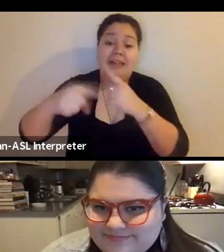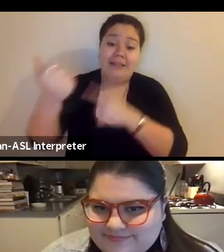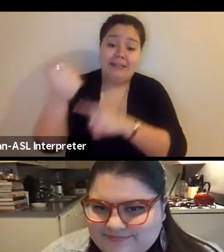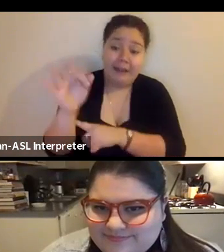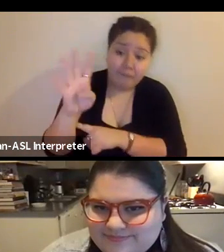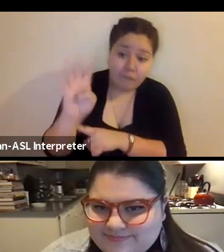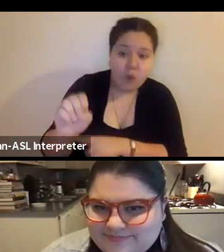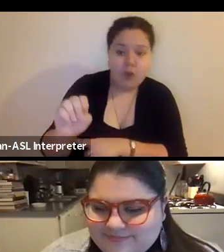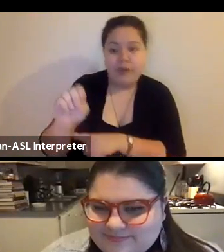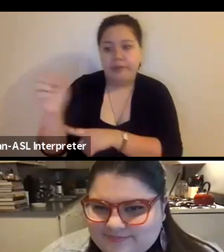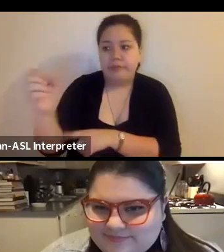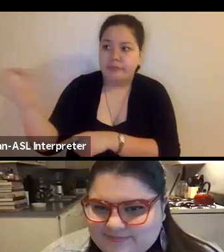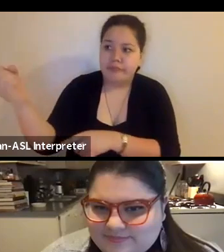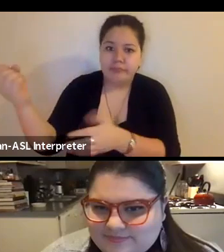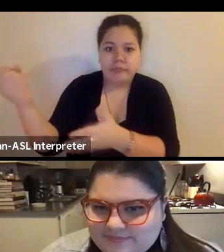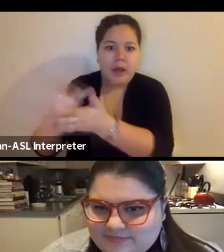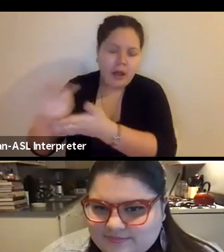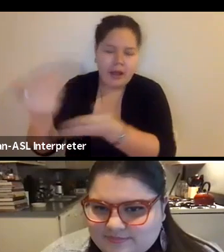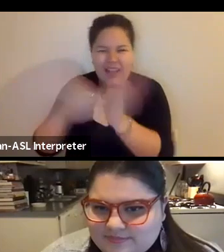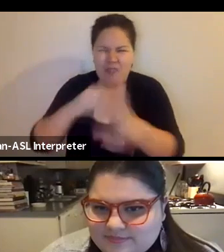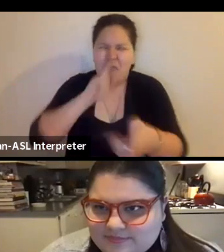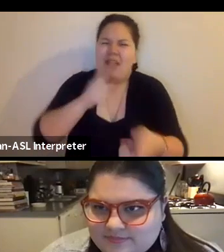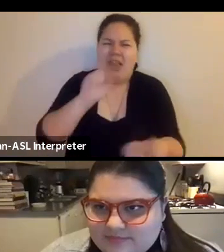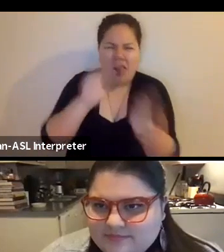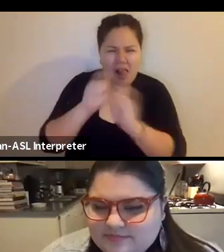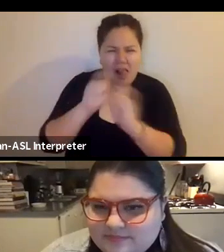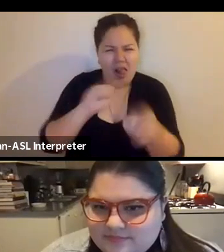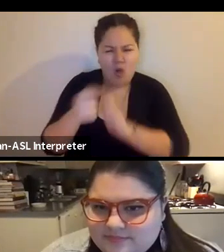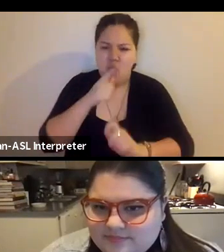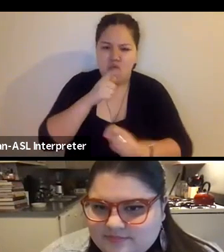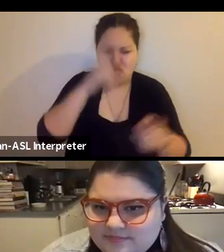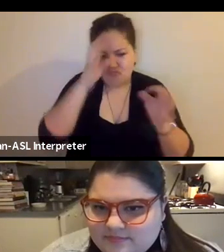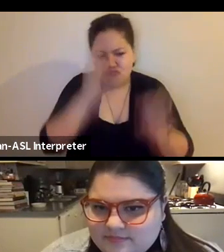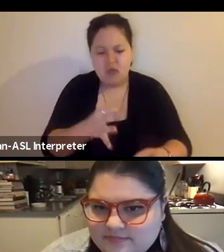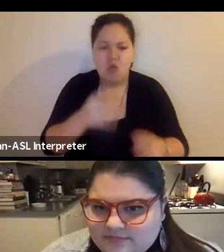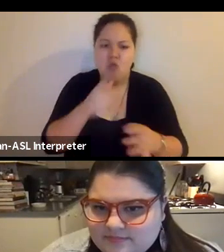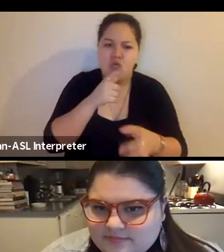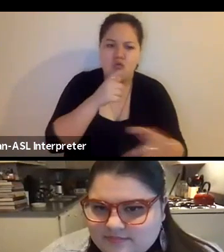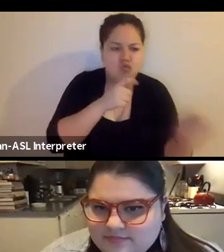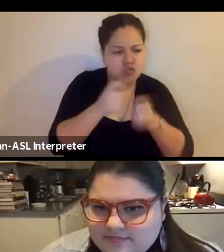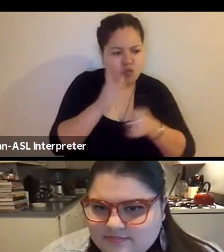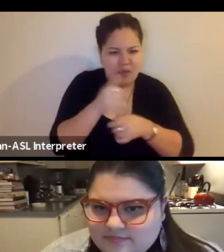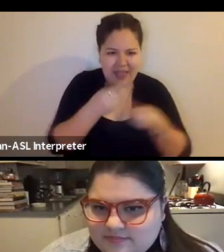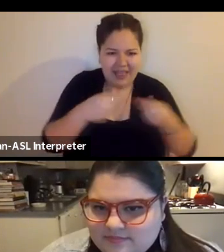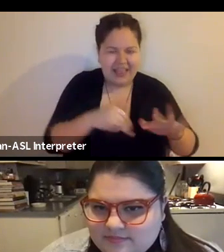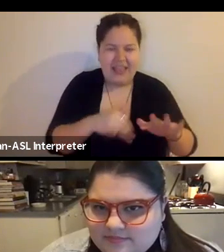again in 1959. And then we regained control of it in 1993.